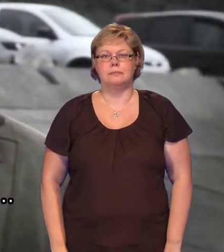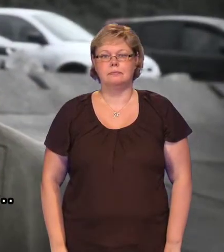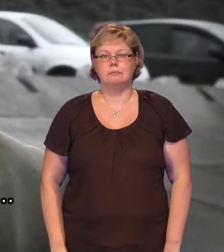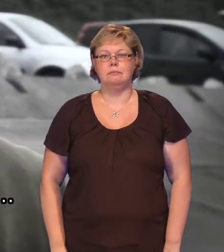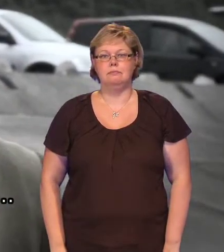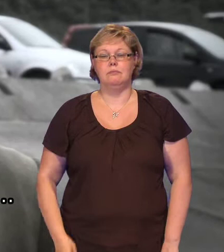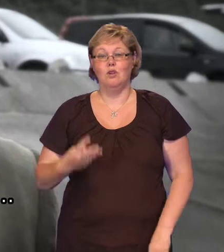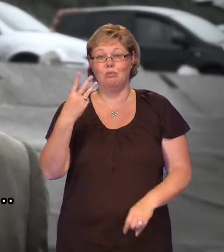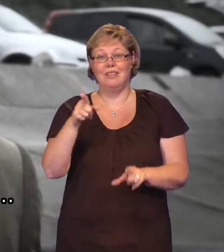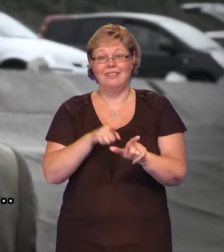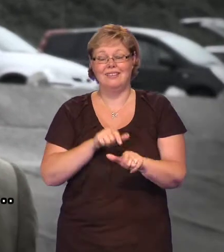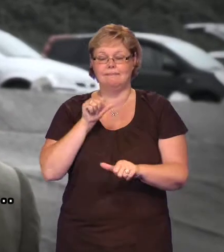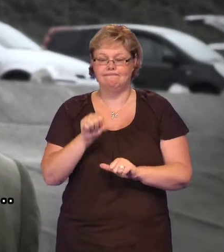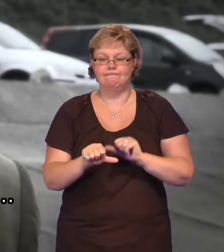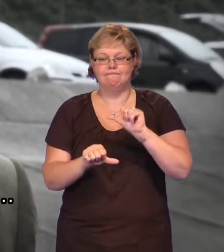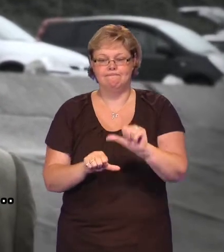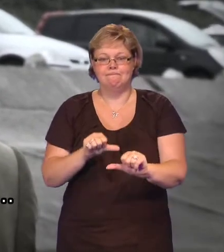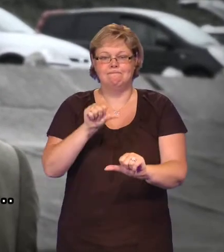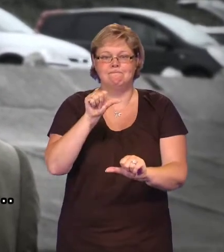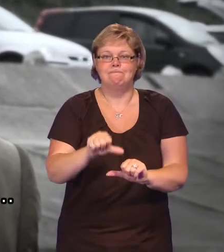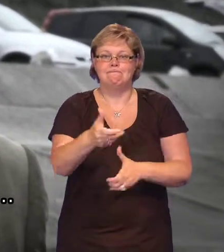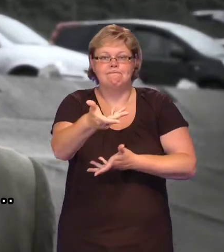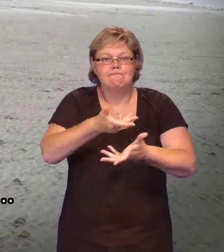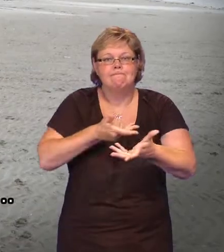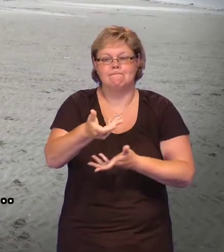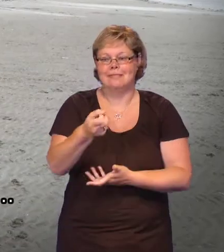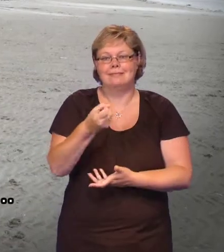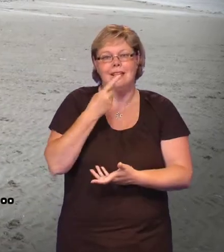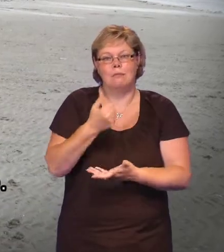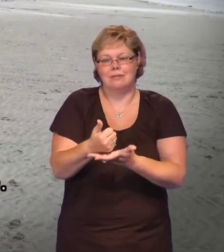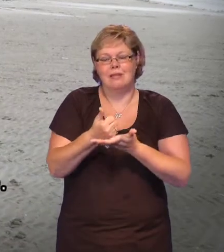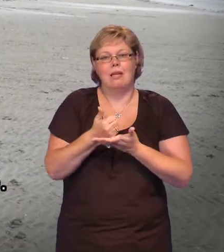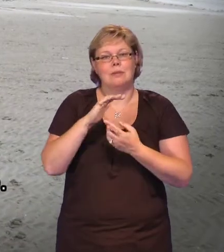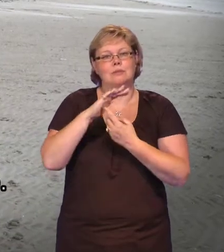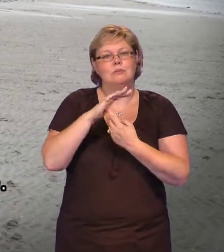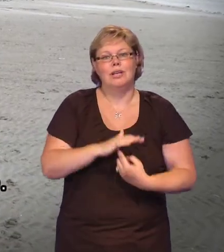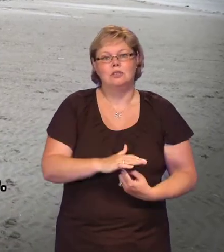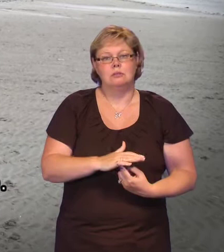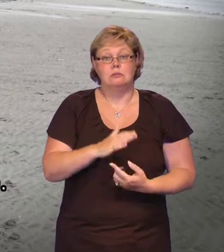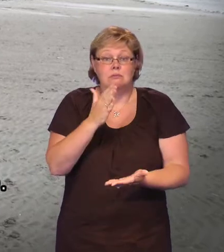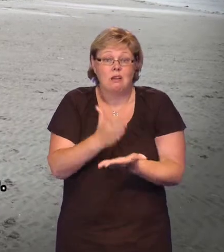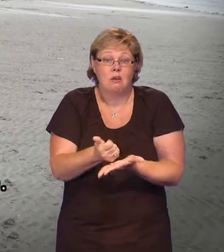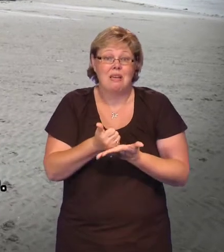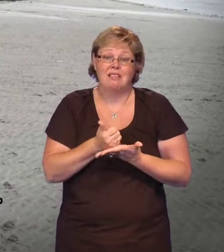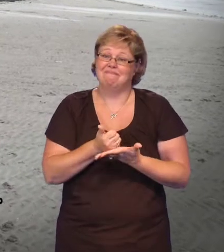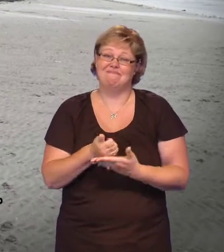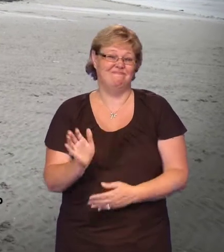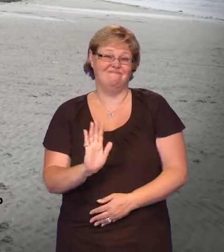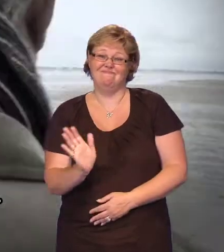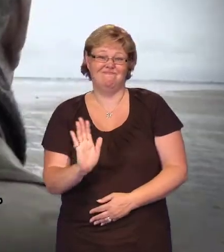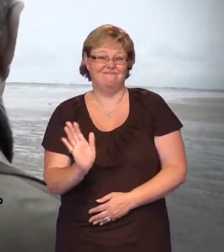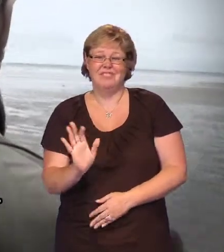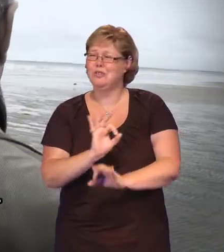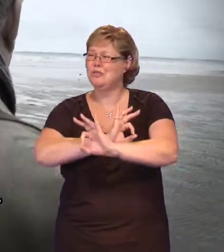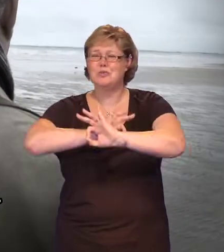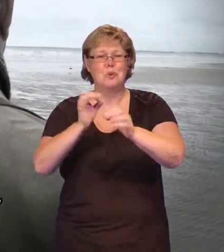Over the next 3 years, I had counselling and antidepressants, but they were not very effective. No one really